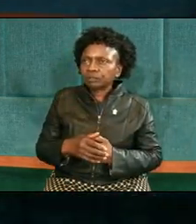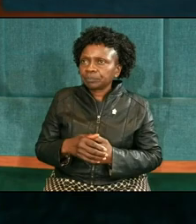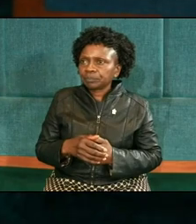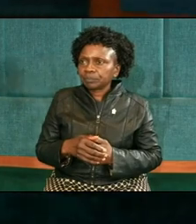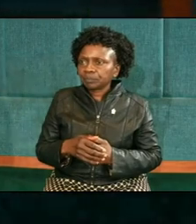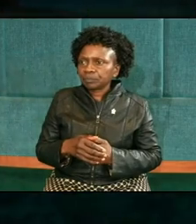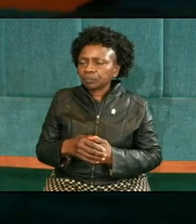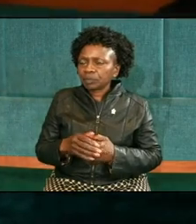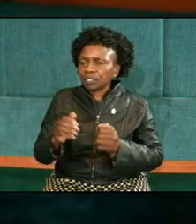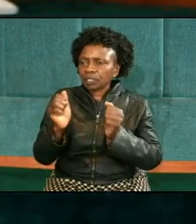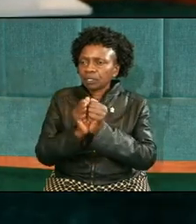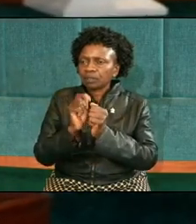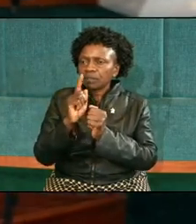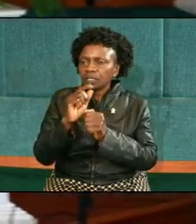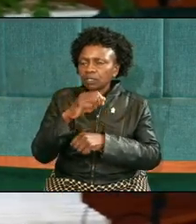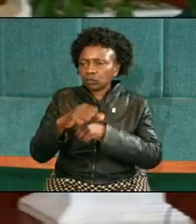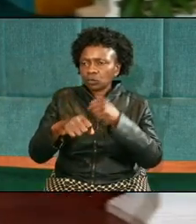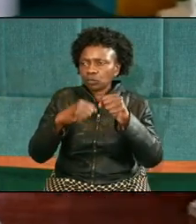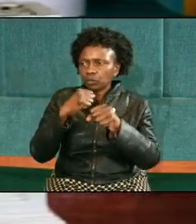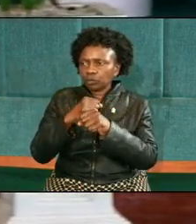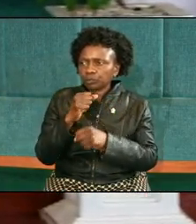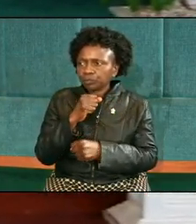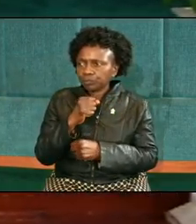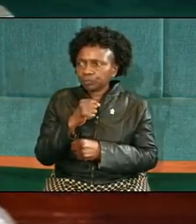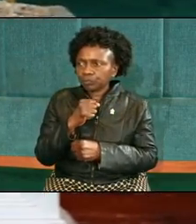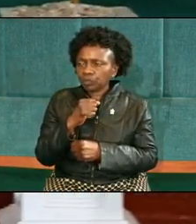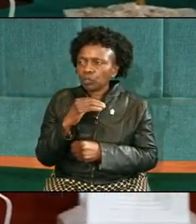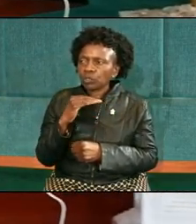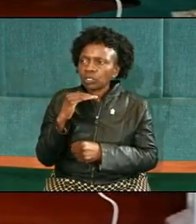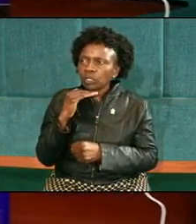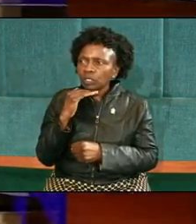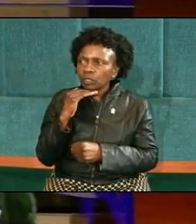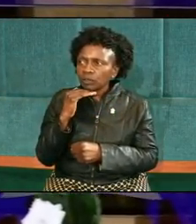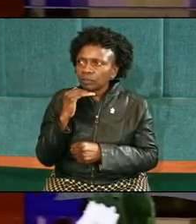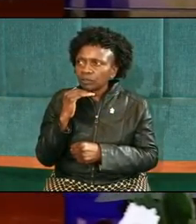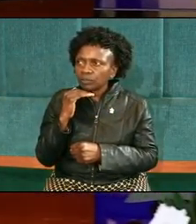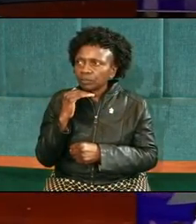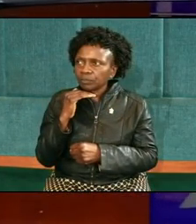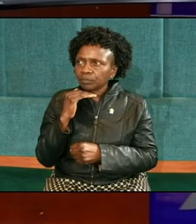11 years of age, Abby was dead.